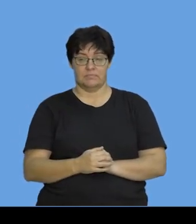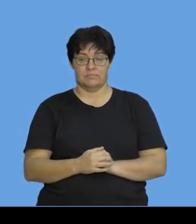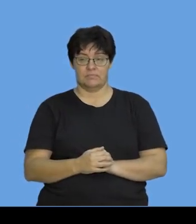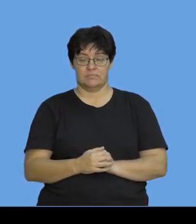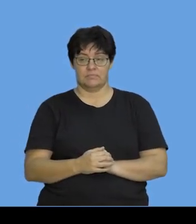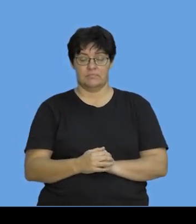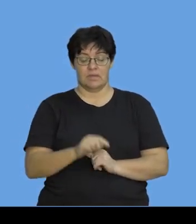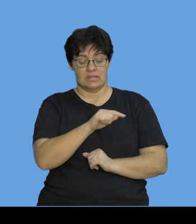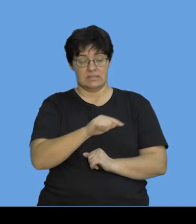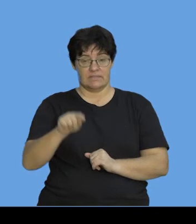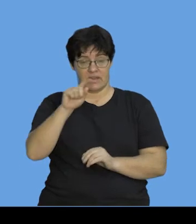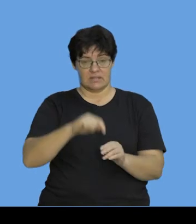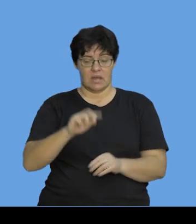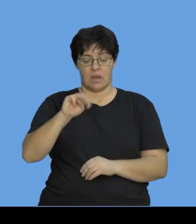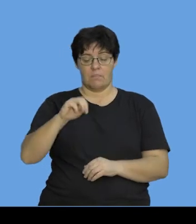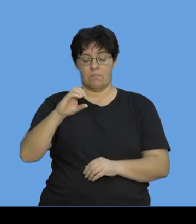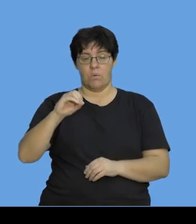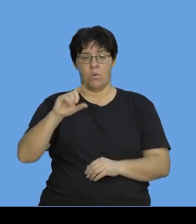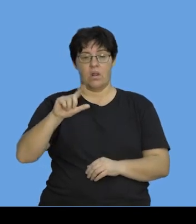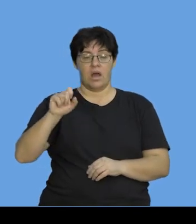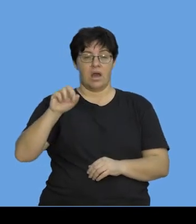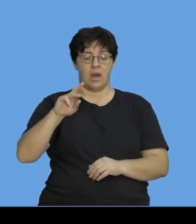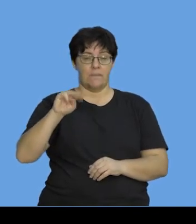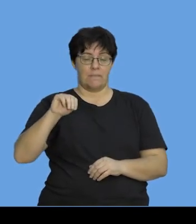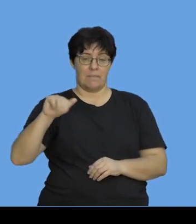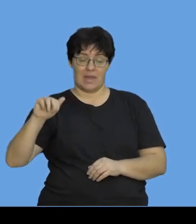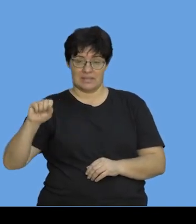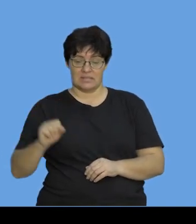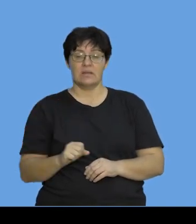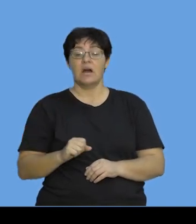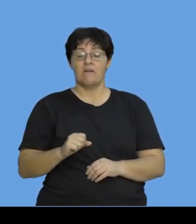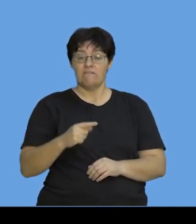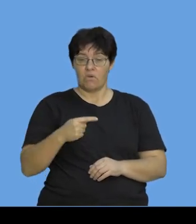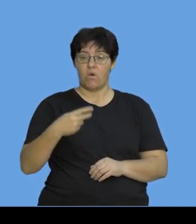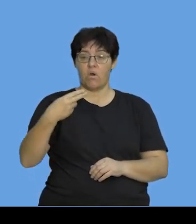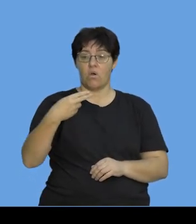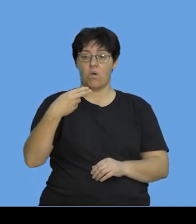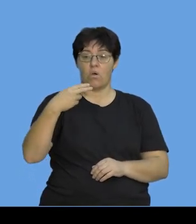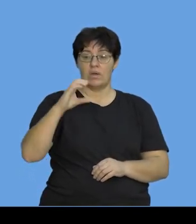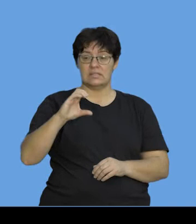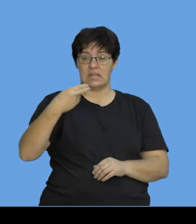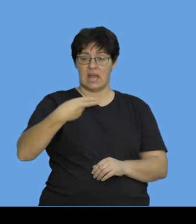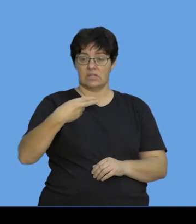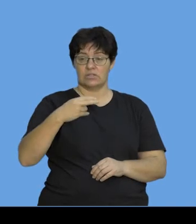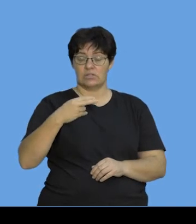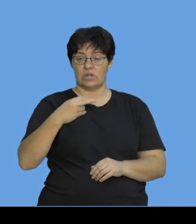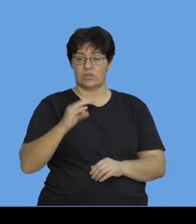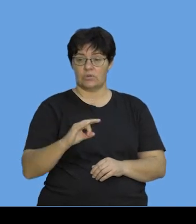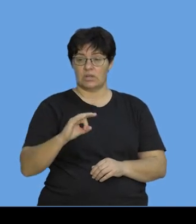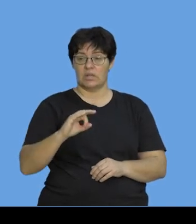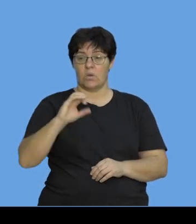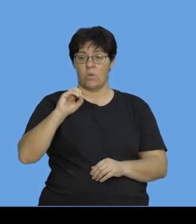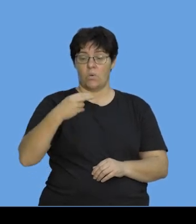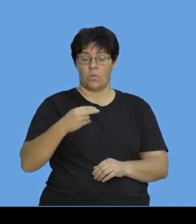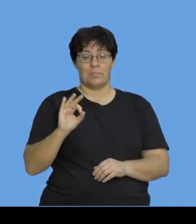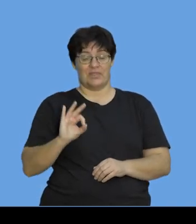molar mass of methanol is 32 grams per mole. Where did we get the 32? Carbon is 12 plus